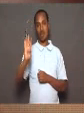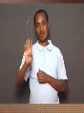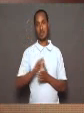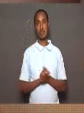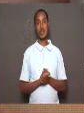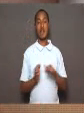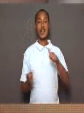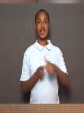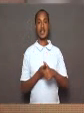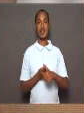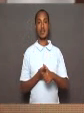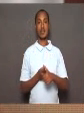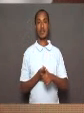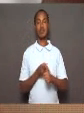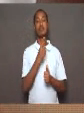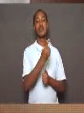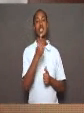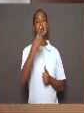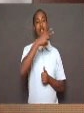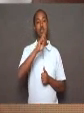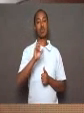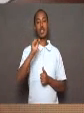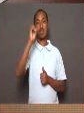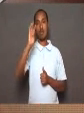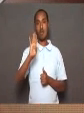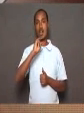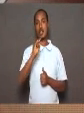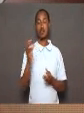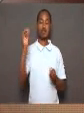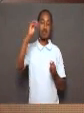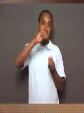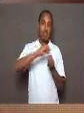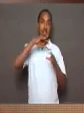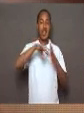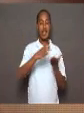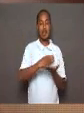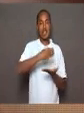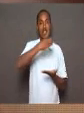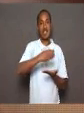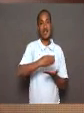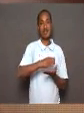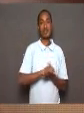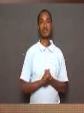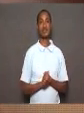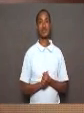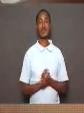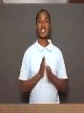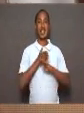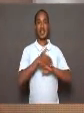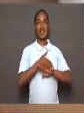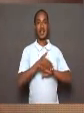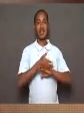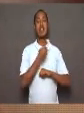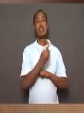First, some sulfuric acid is poured into a beaker. Then, some